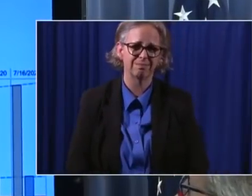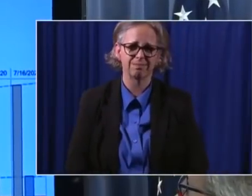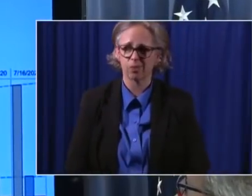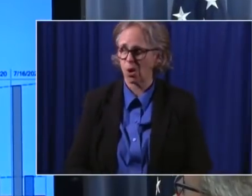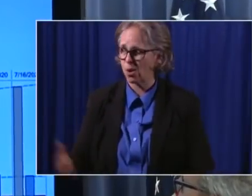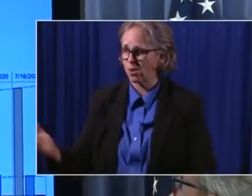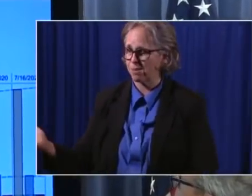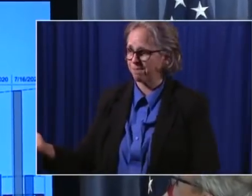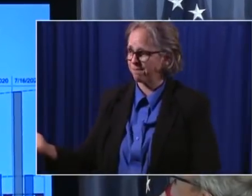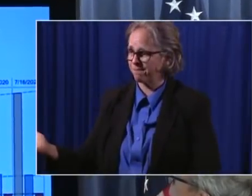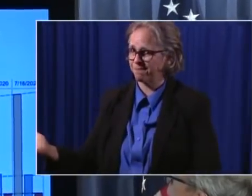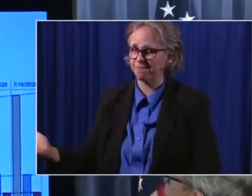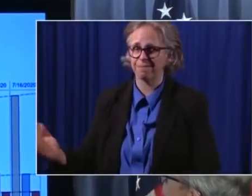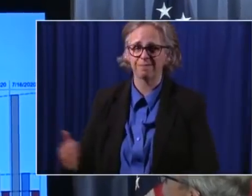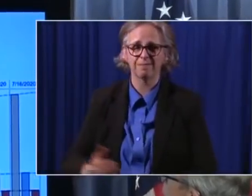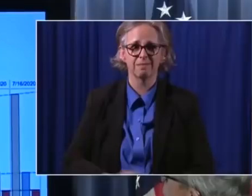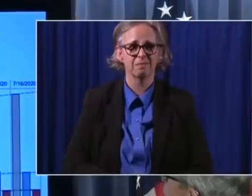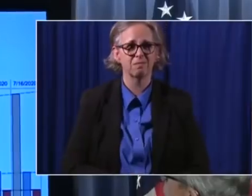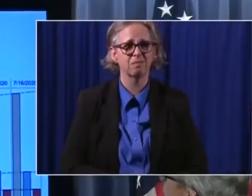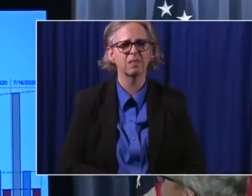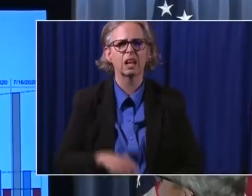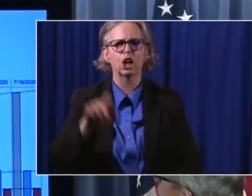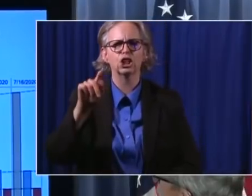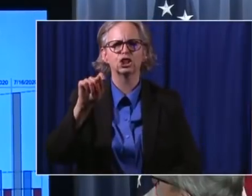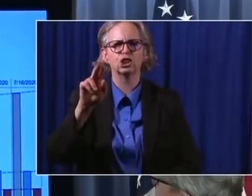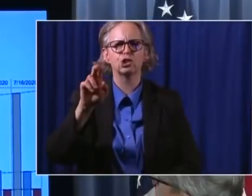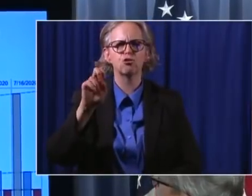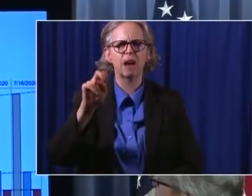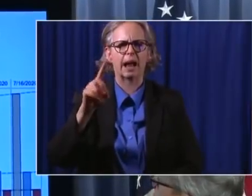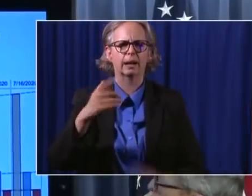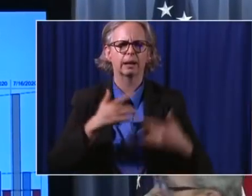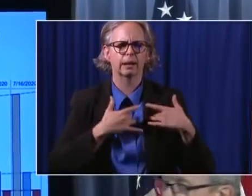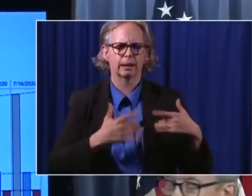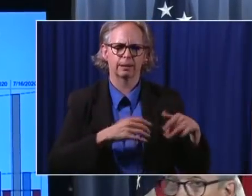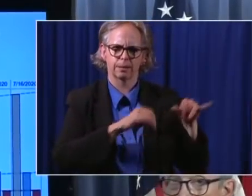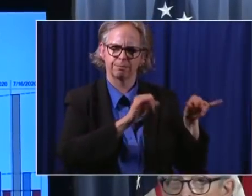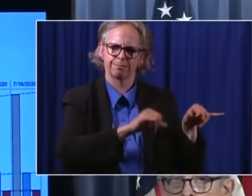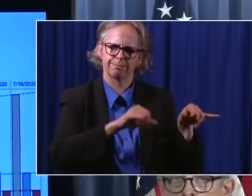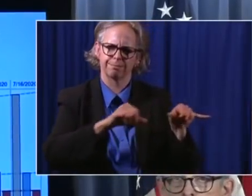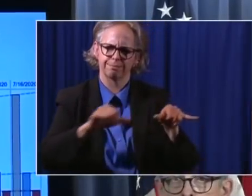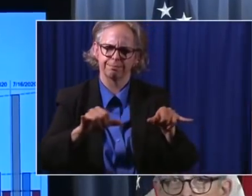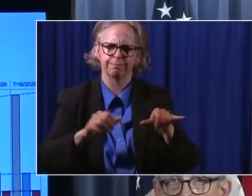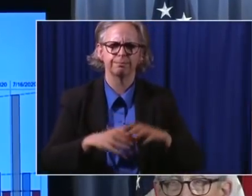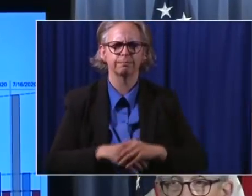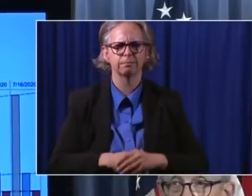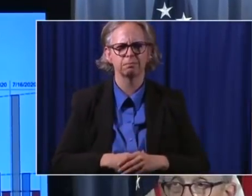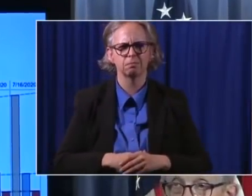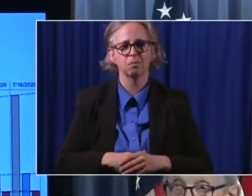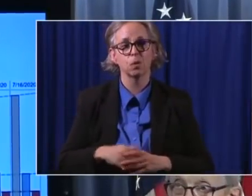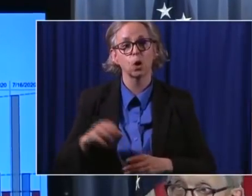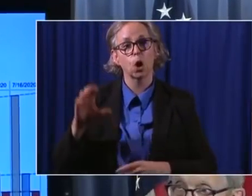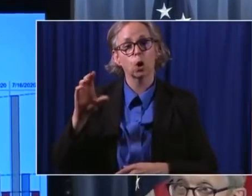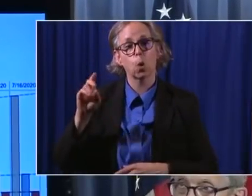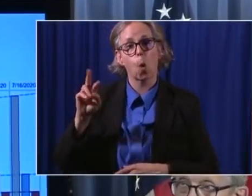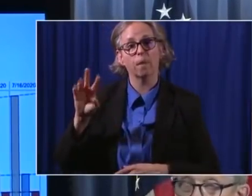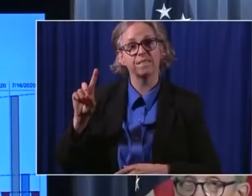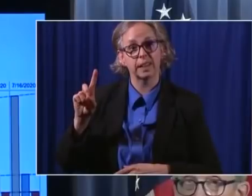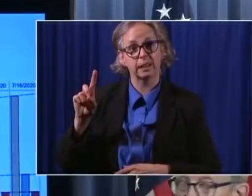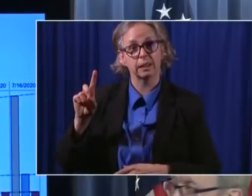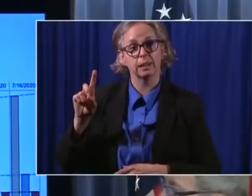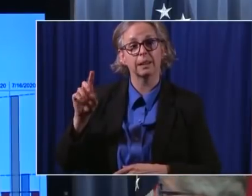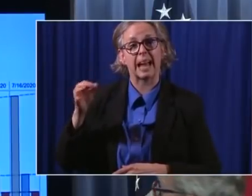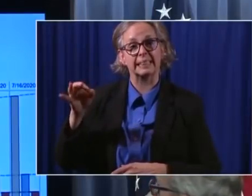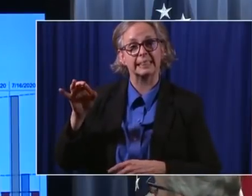This is a trend that we are seeing. This is COVID patient count in Ohio